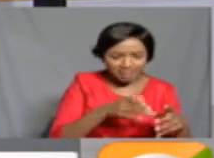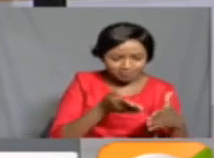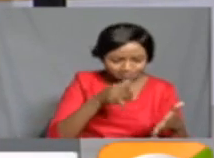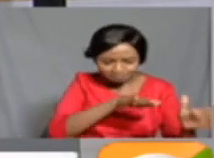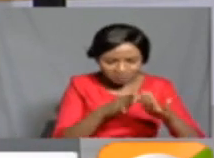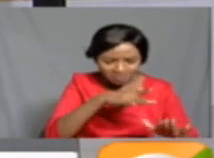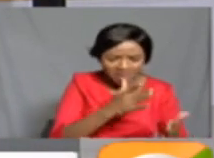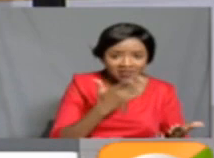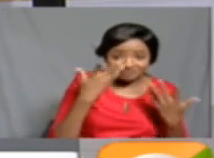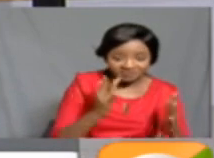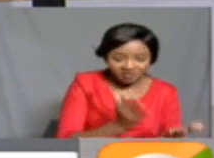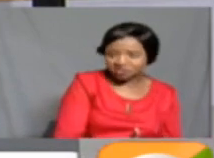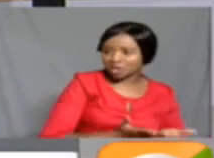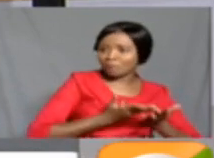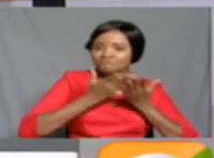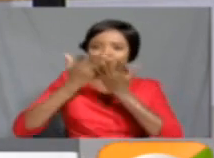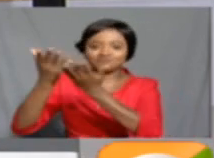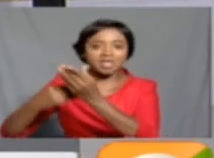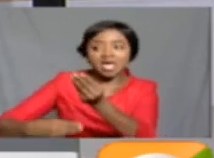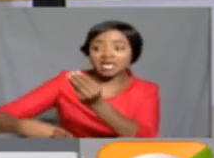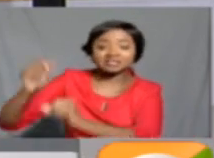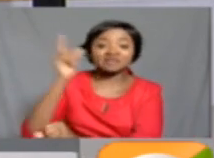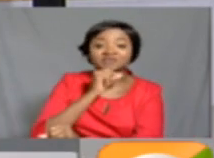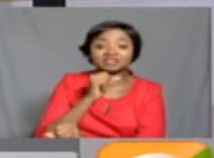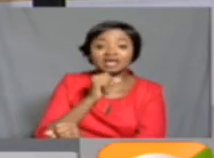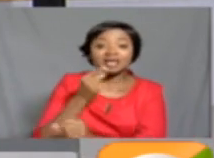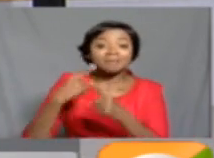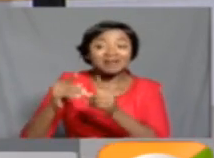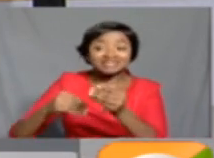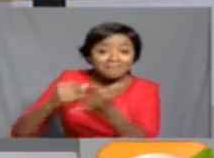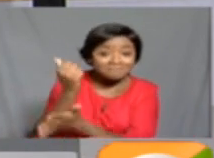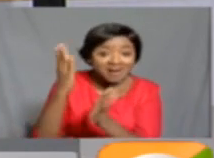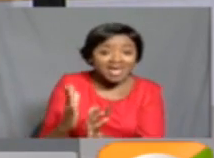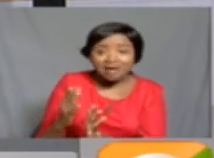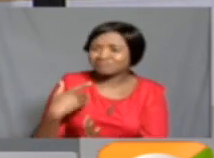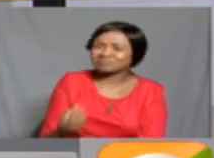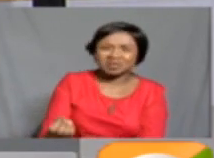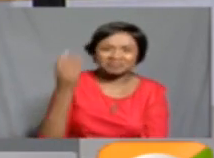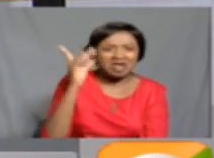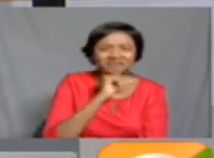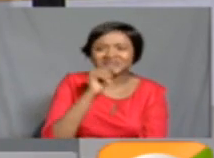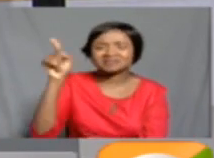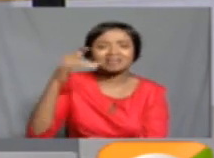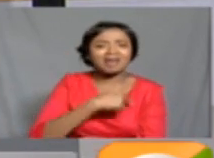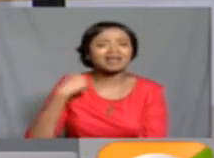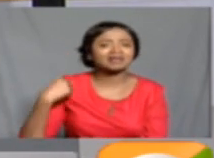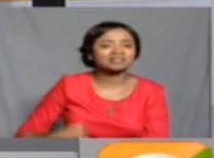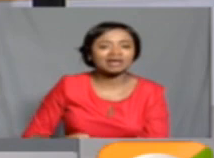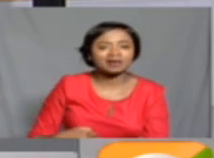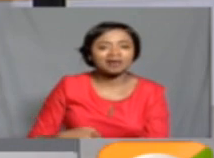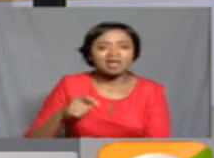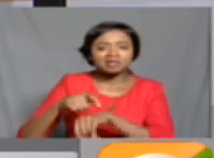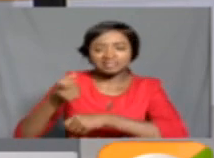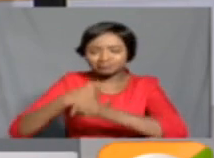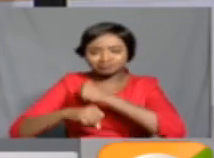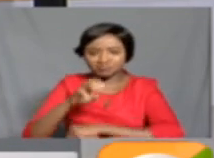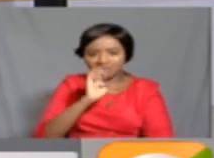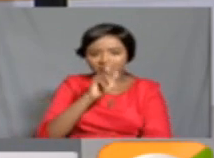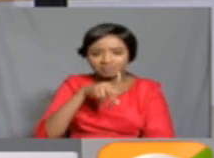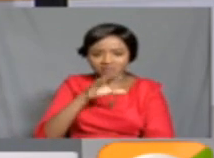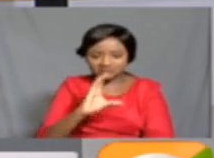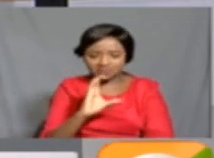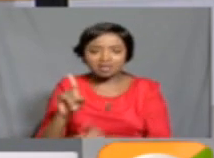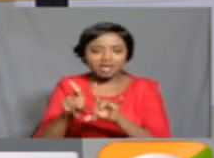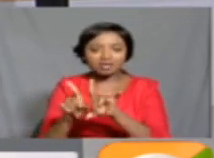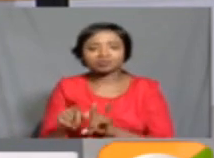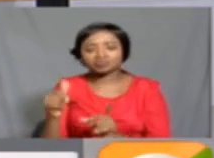to China buyers who have already been identified through the previous promotion activities that were conducted by the EPC and